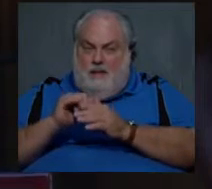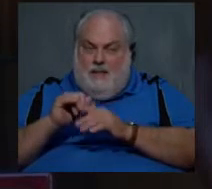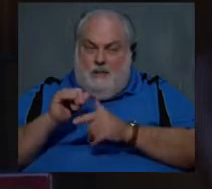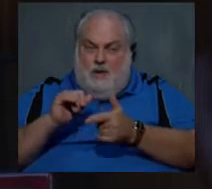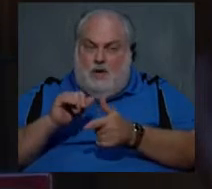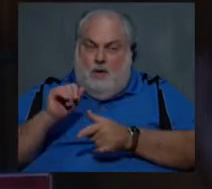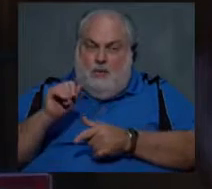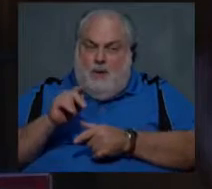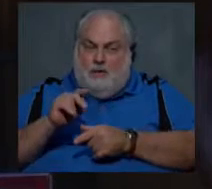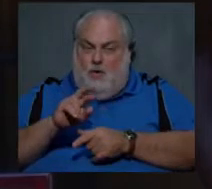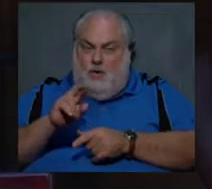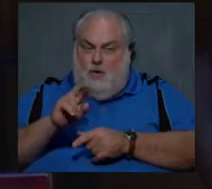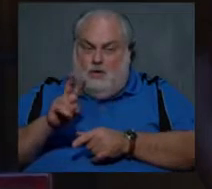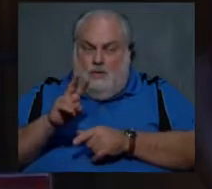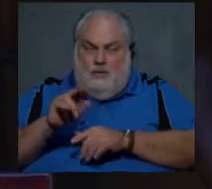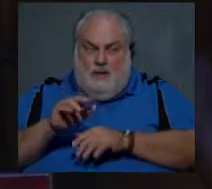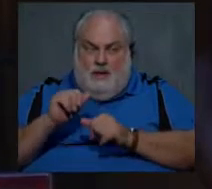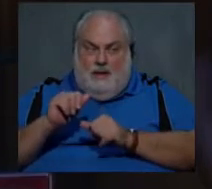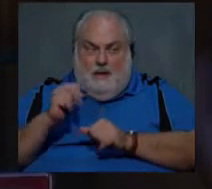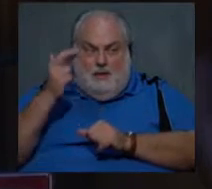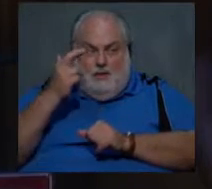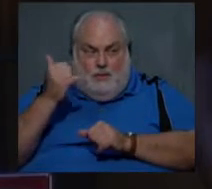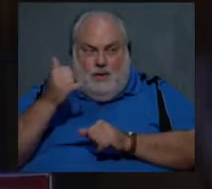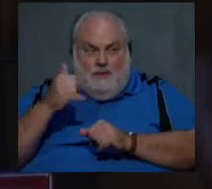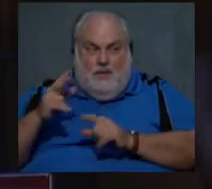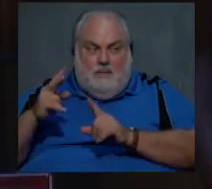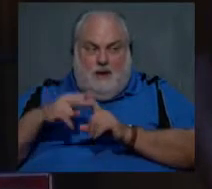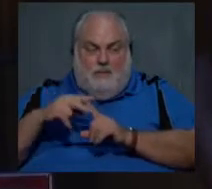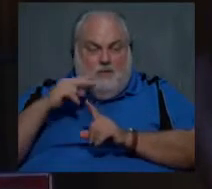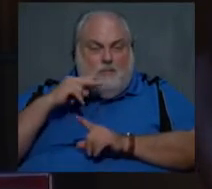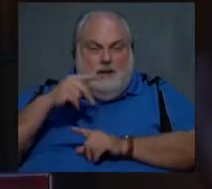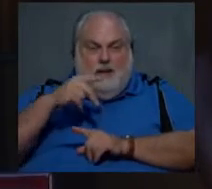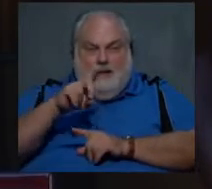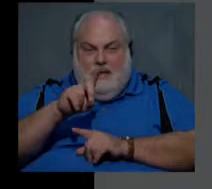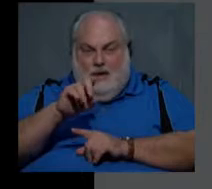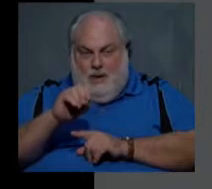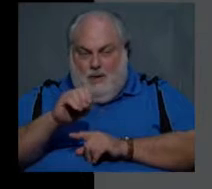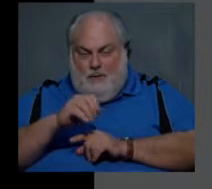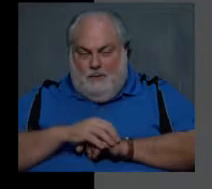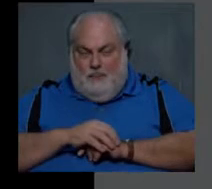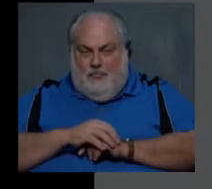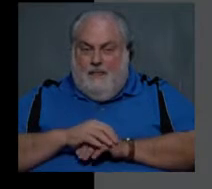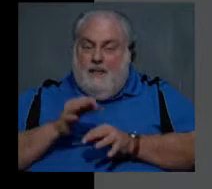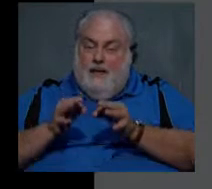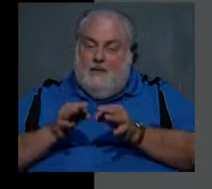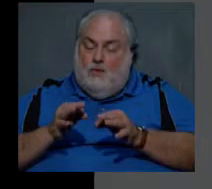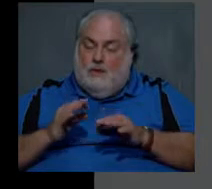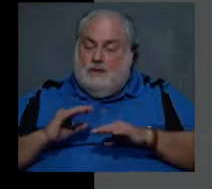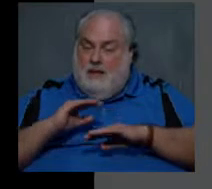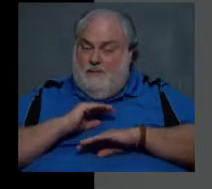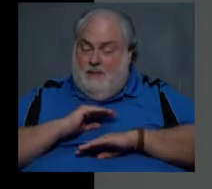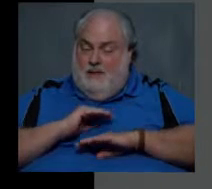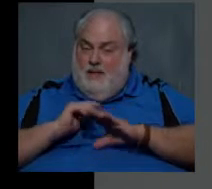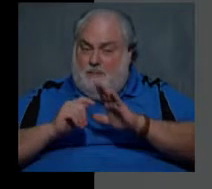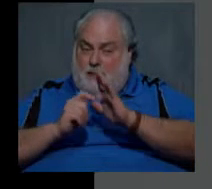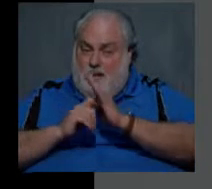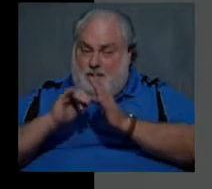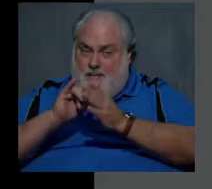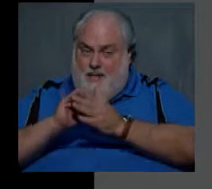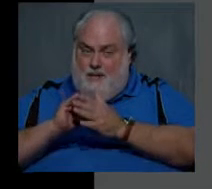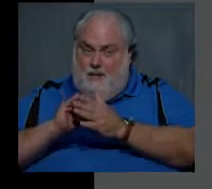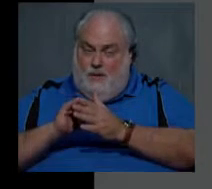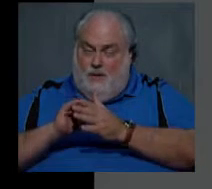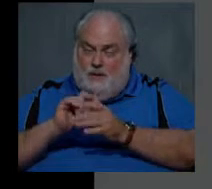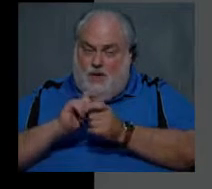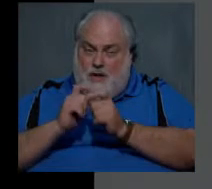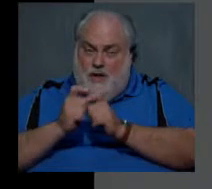to R2 if they left. Well, that's why he's applying for a PDO. So. Okay, so if we're talking about meeting those obligations, that's where it is. And if we want to